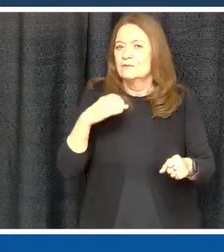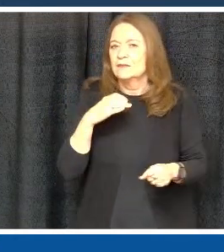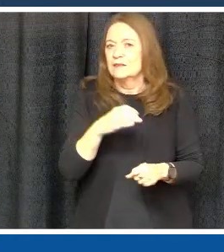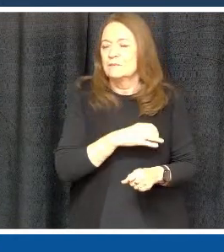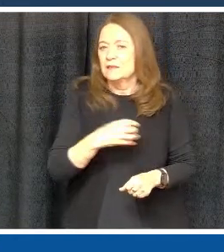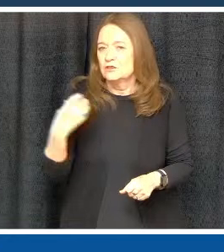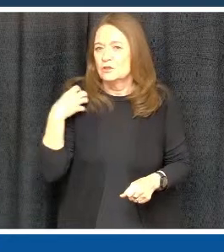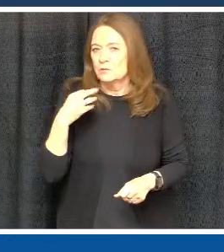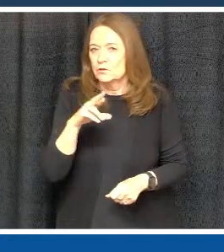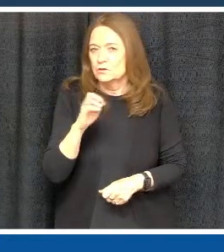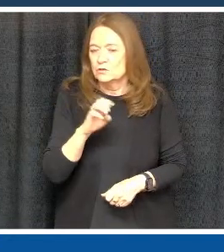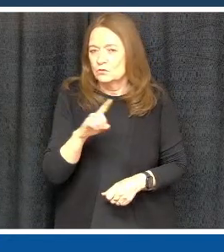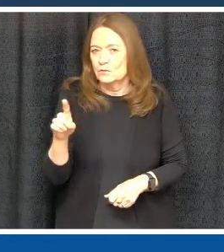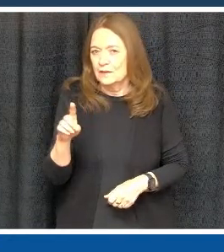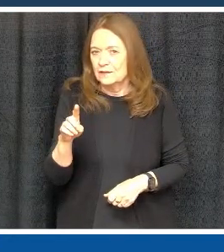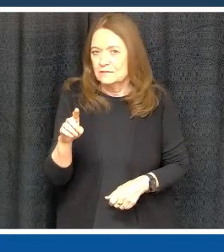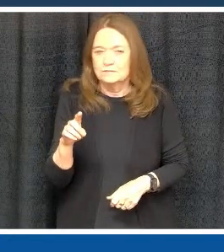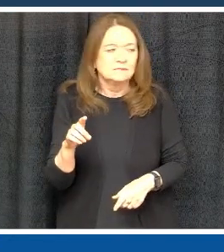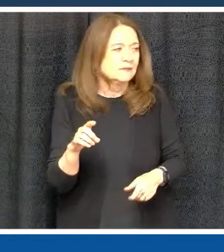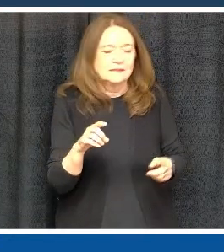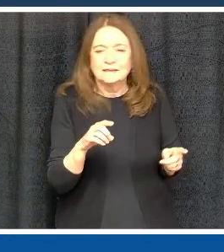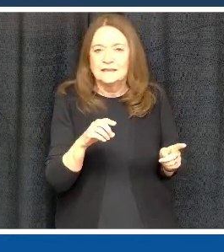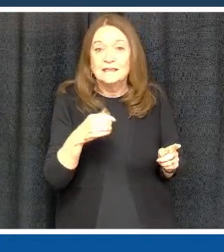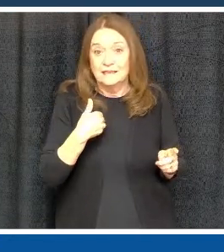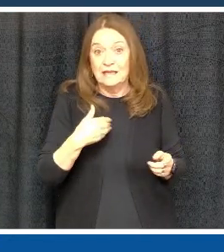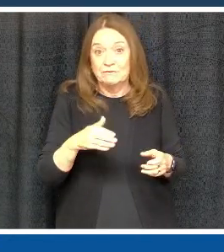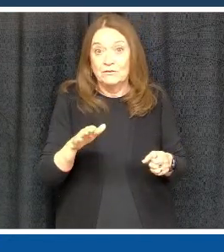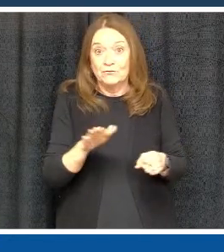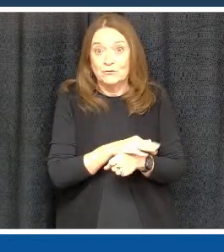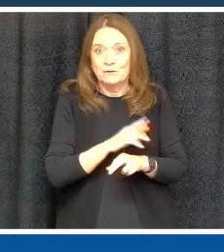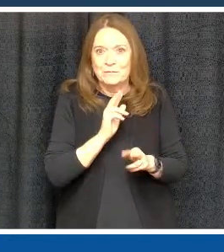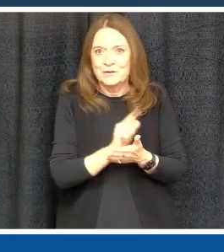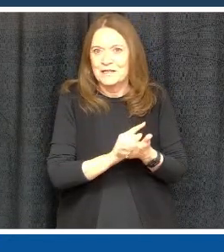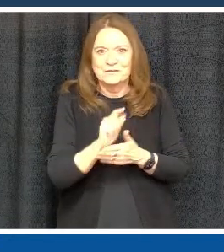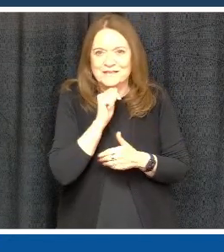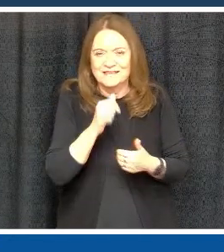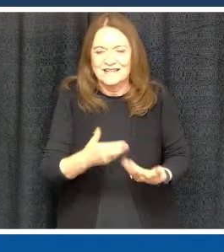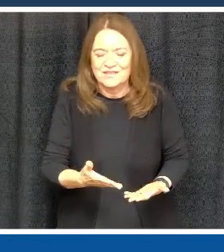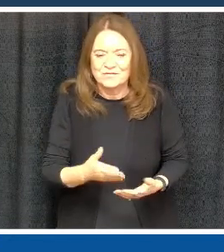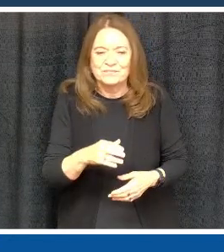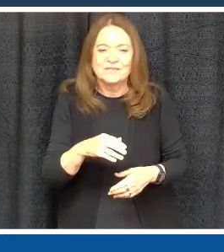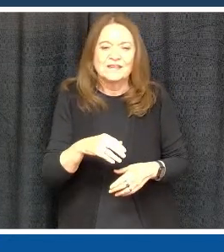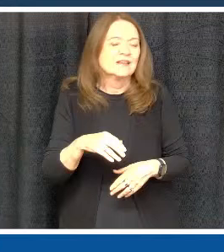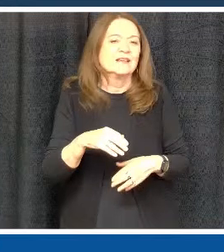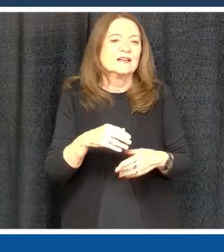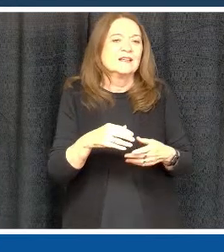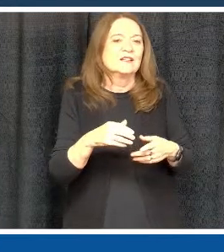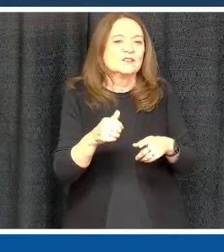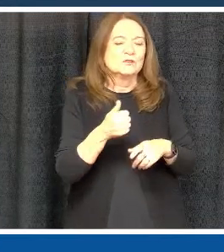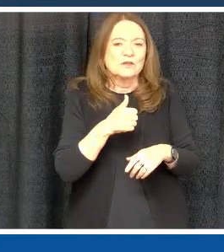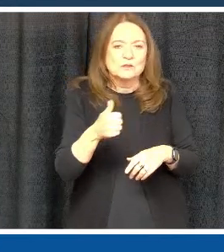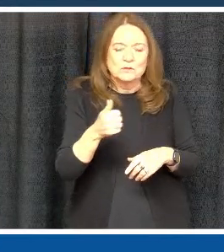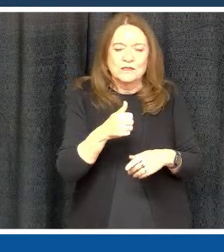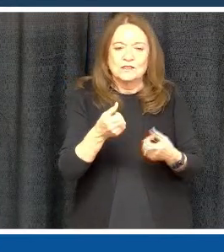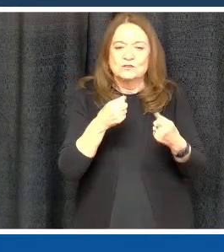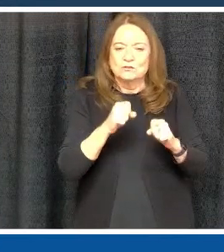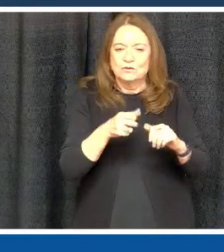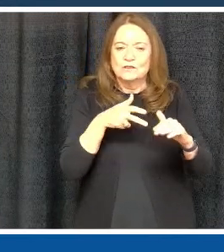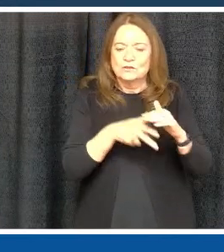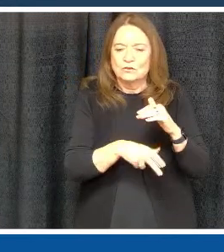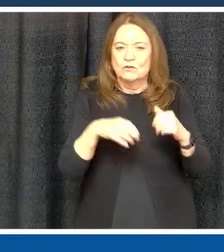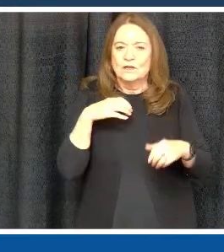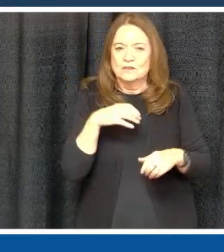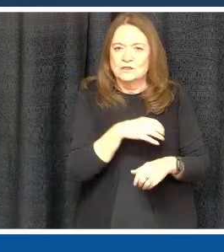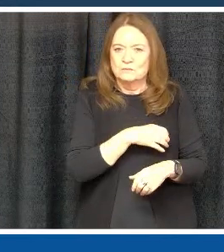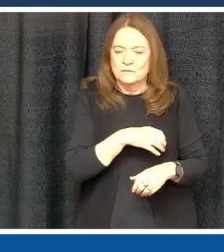Chairperson Red, channeling him. He'll have a full report next week. Transportation, Streets, and Garage Committee, Chairperson Smith, you're recognized. I have a